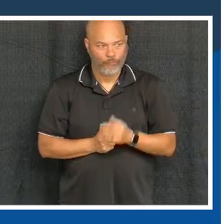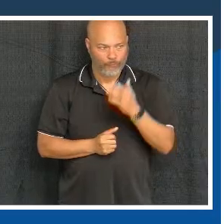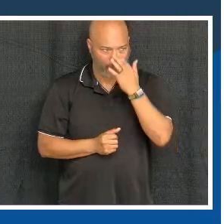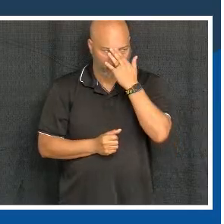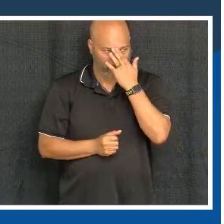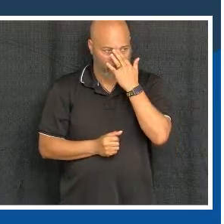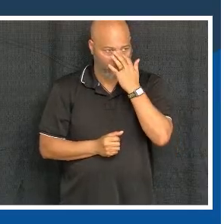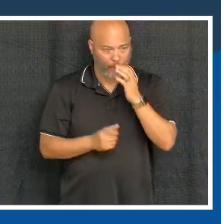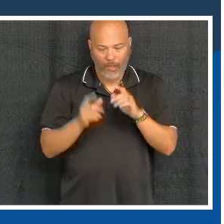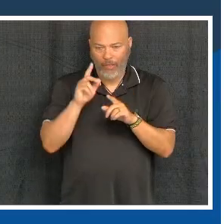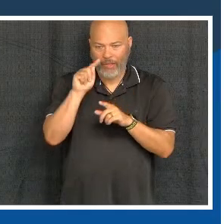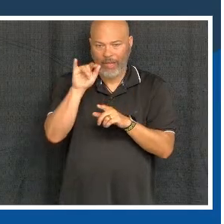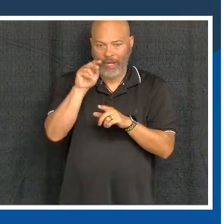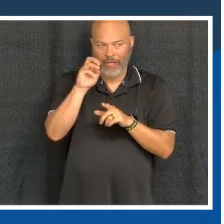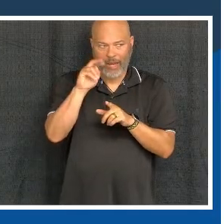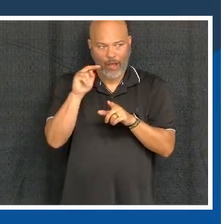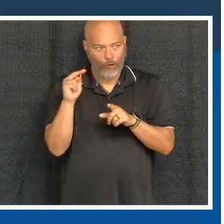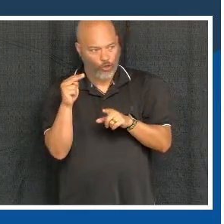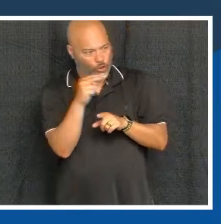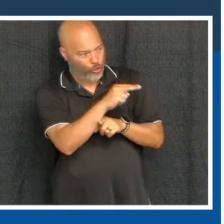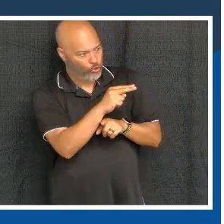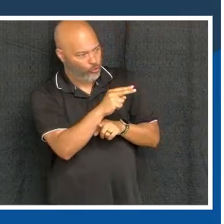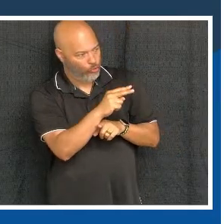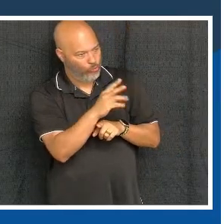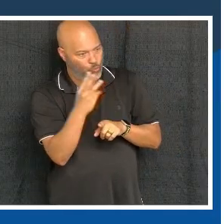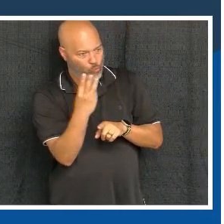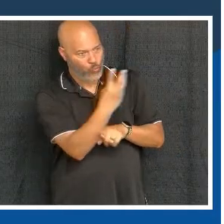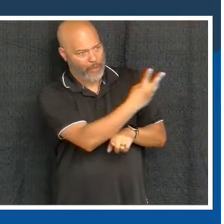And then looking back, Tiny Town to the west.